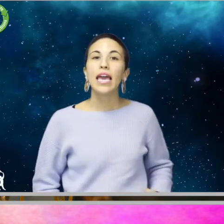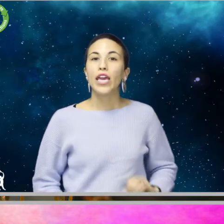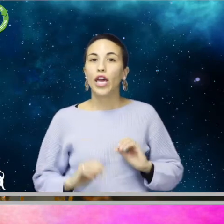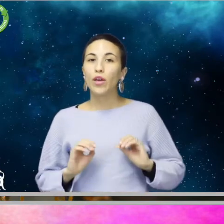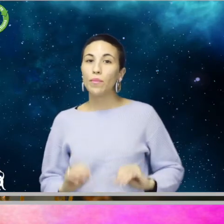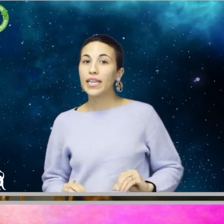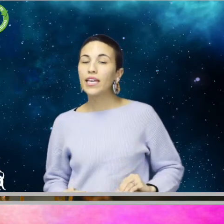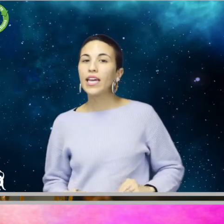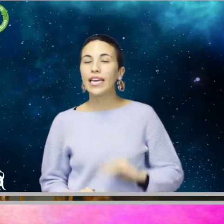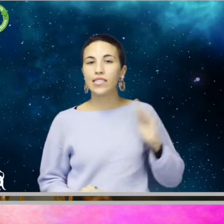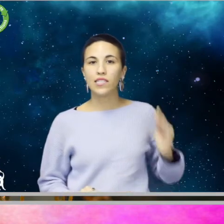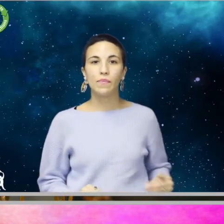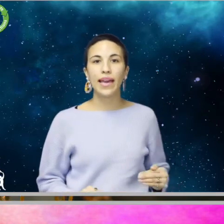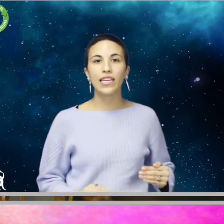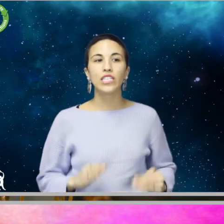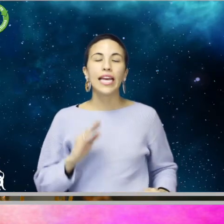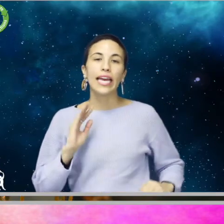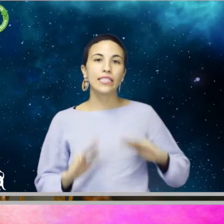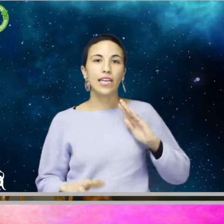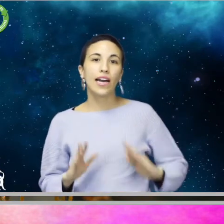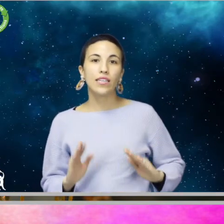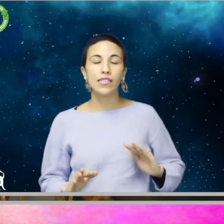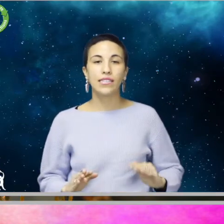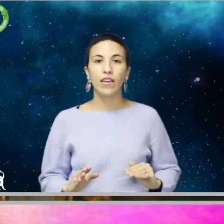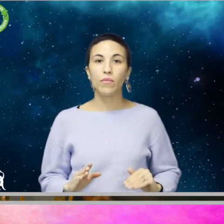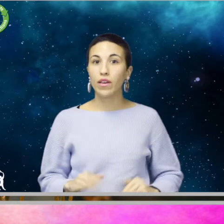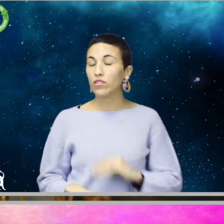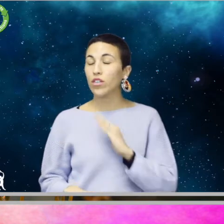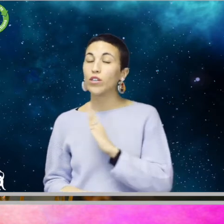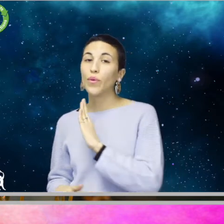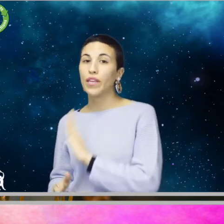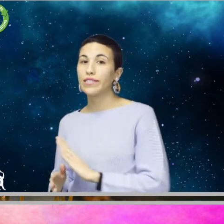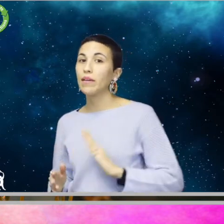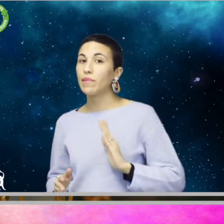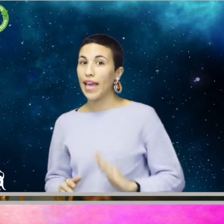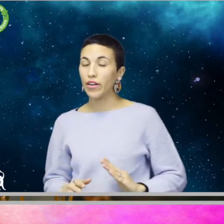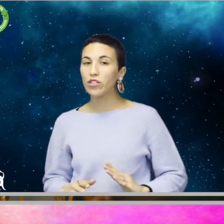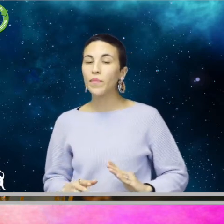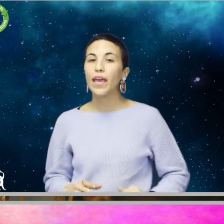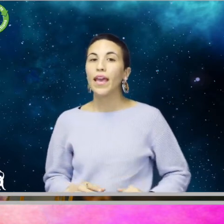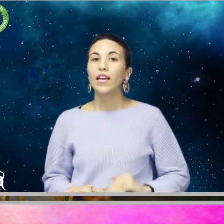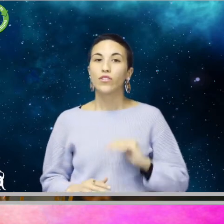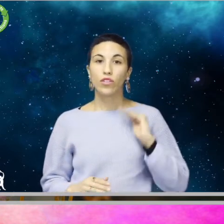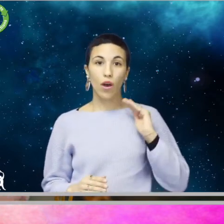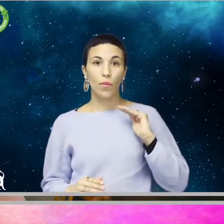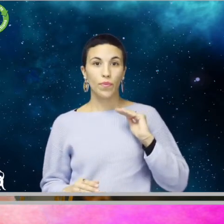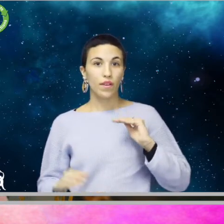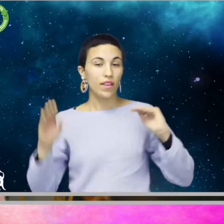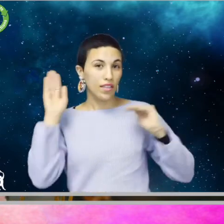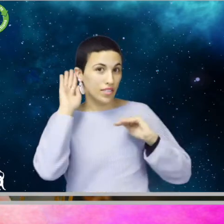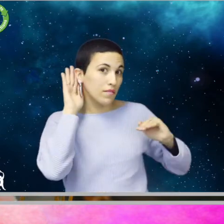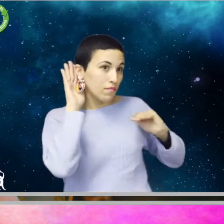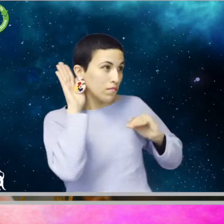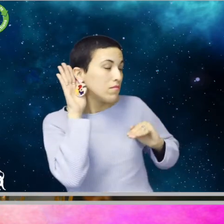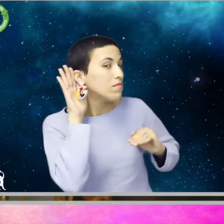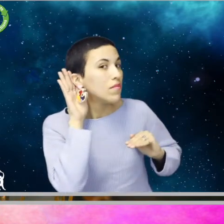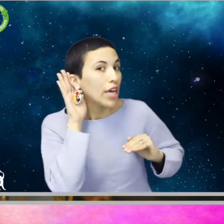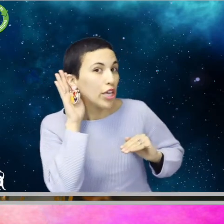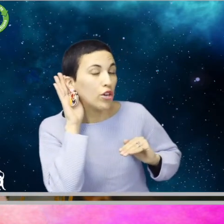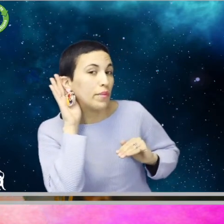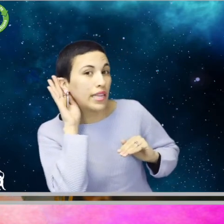Haas, humility in Spanish, it's kind of the same because it started with the same letter. So, listen,